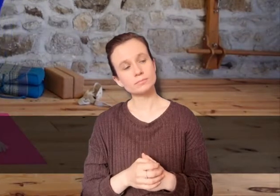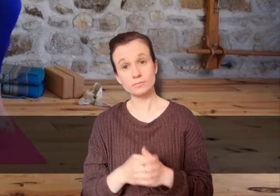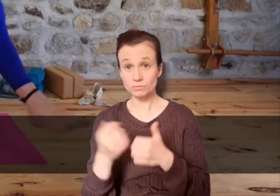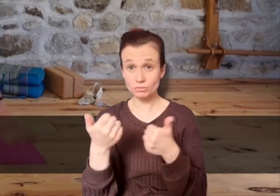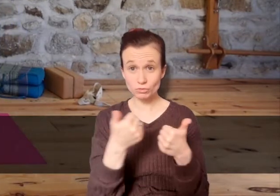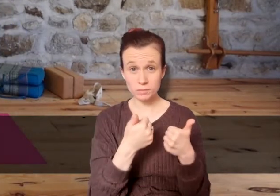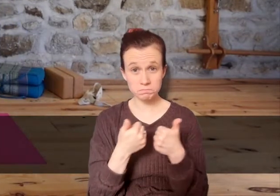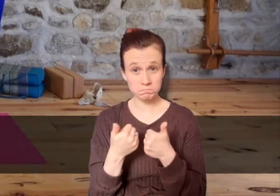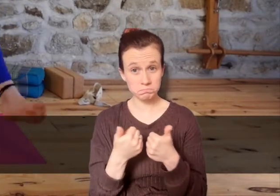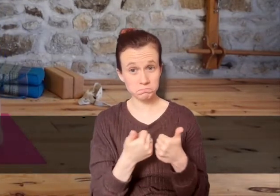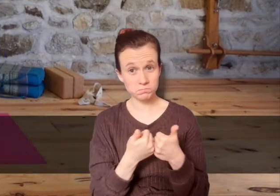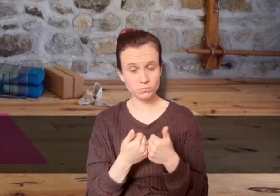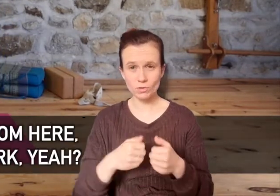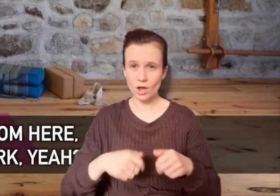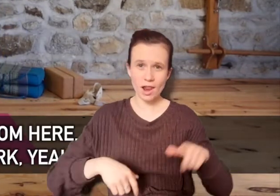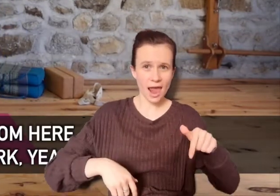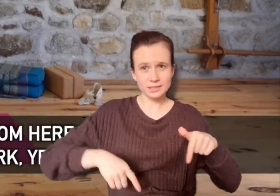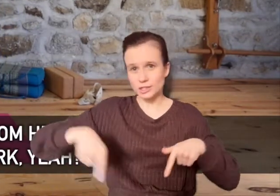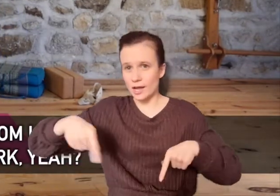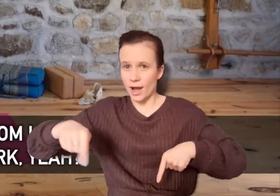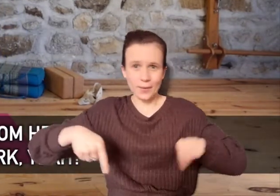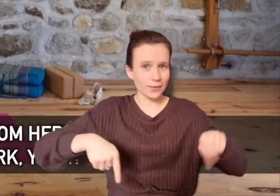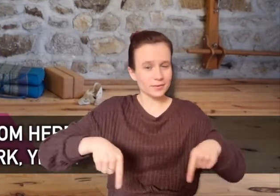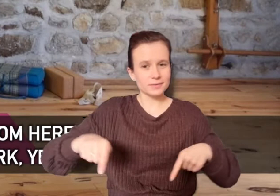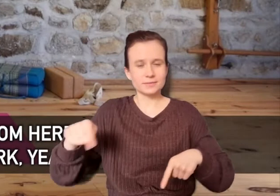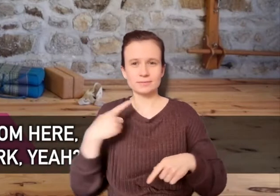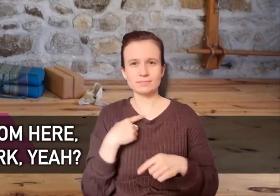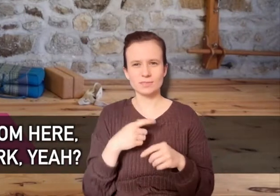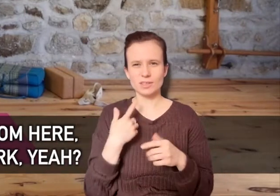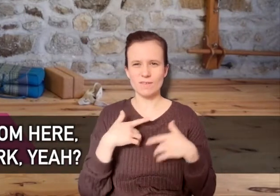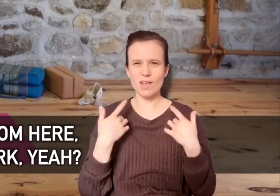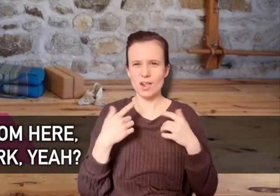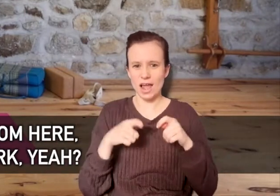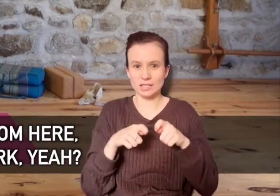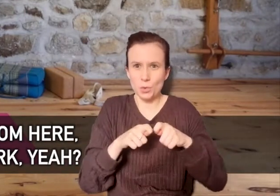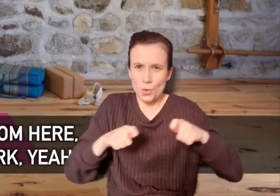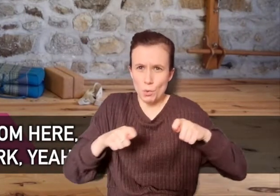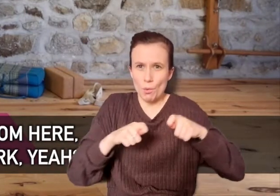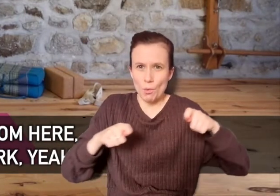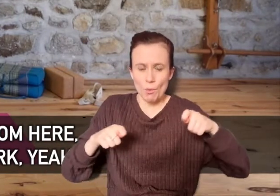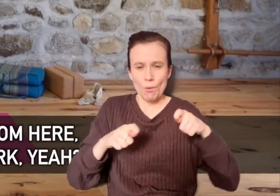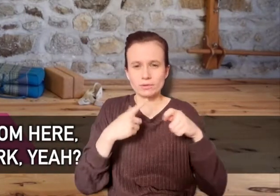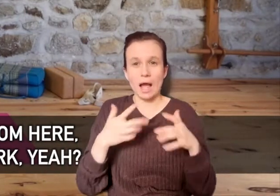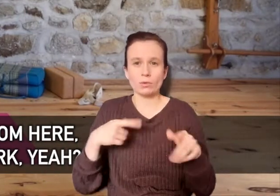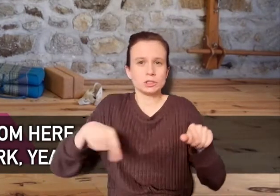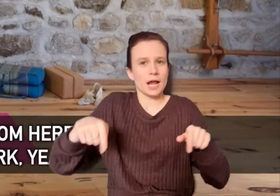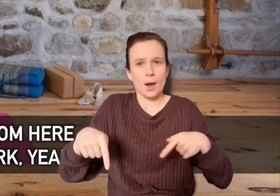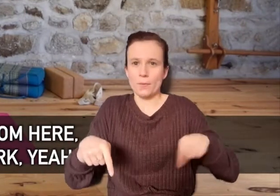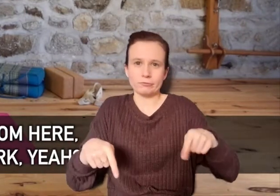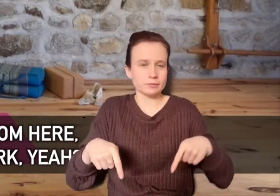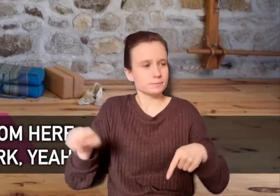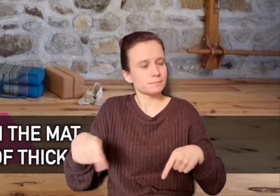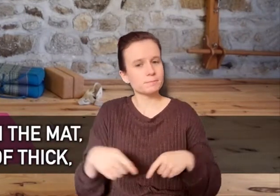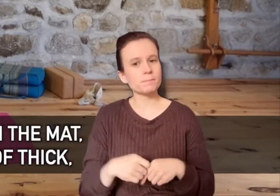okay? Let's shake those legs out. They can be an intense stretch. So from here, we're going to do a little